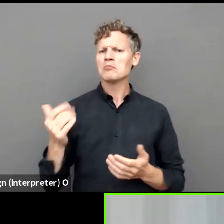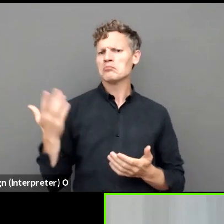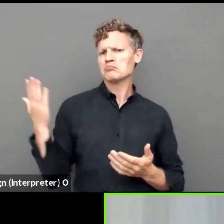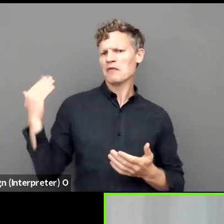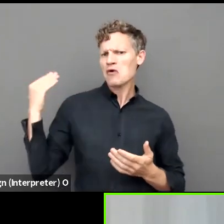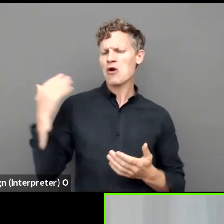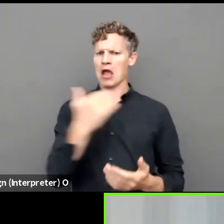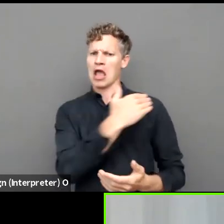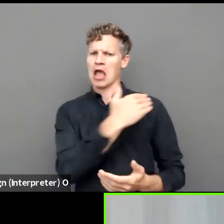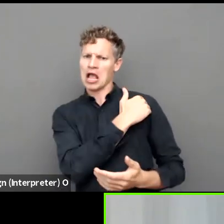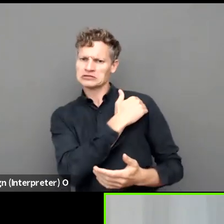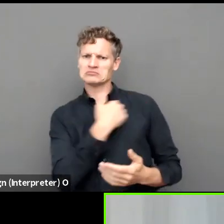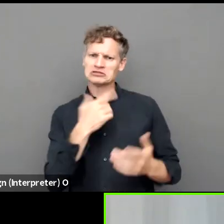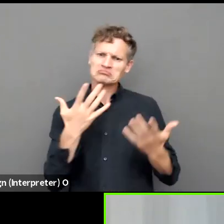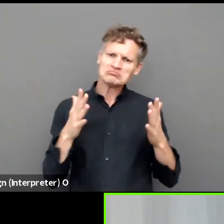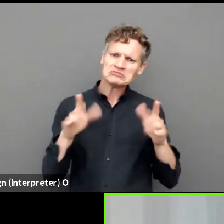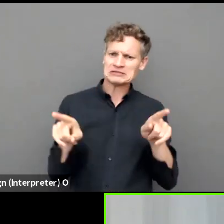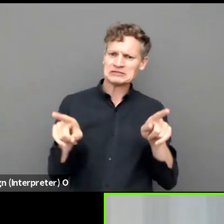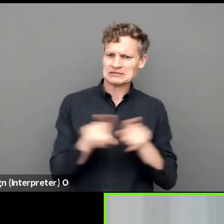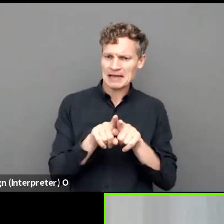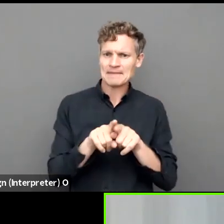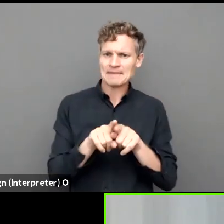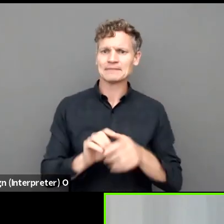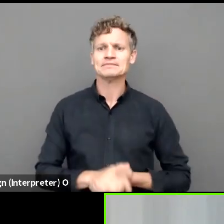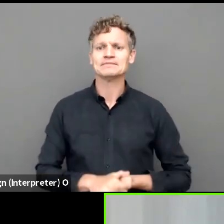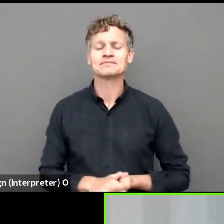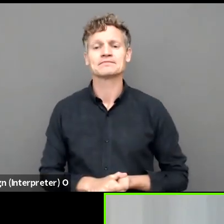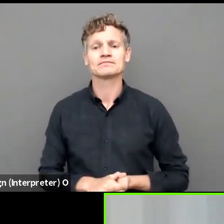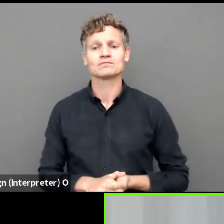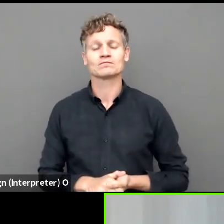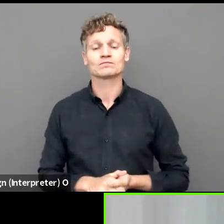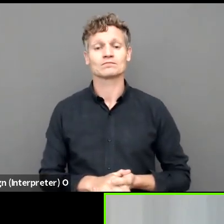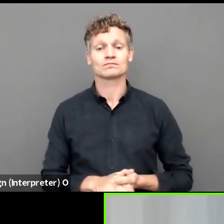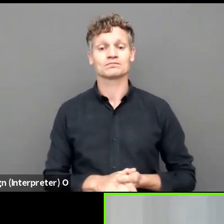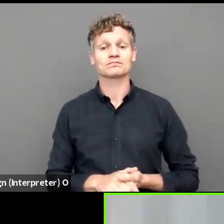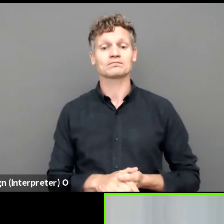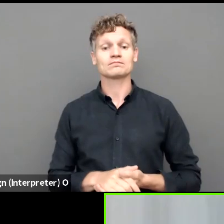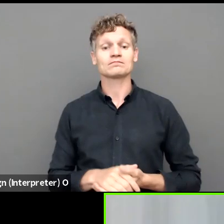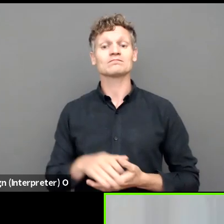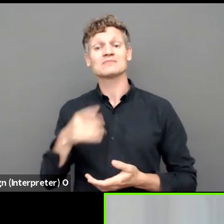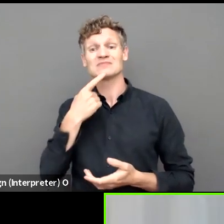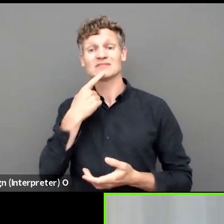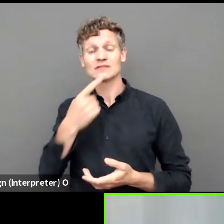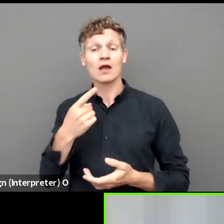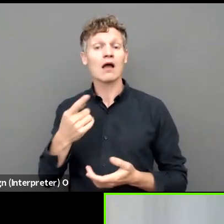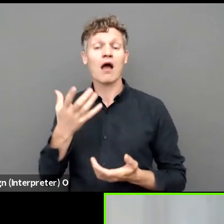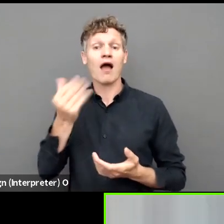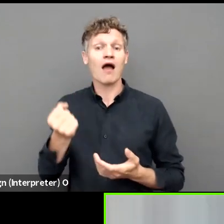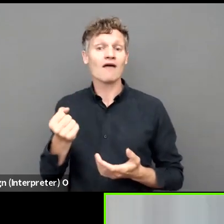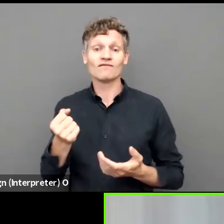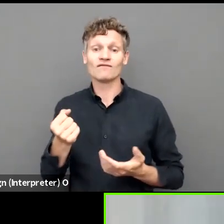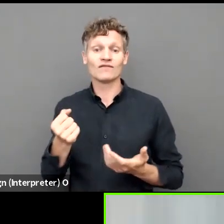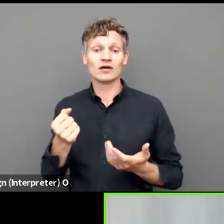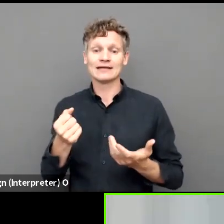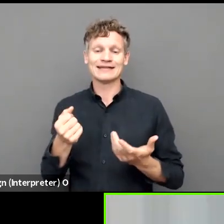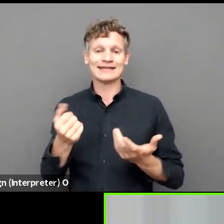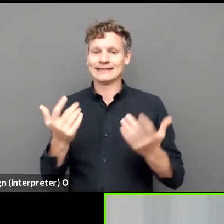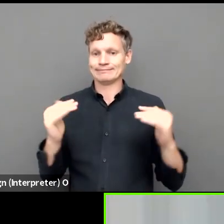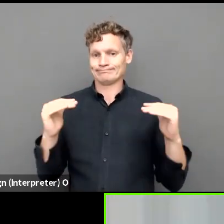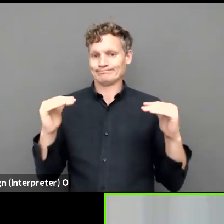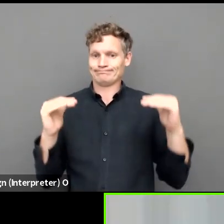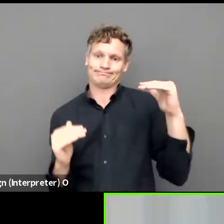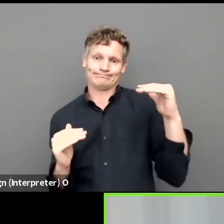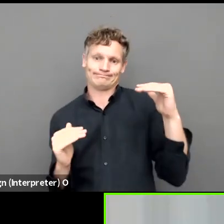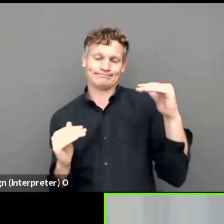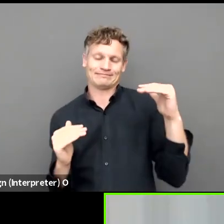by diagnosing the causes of what I'm now going to call the raw gender gap. So that's just everything, not controlling for anything, just the raw gender